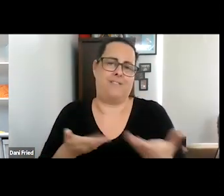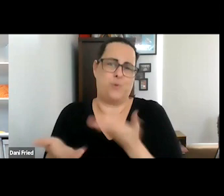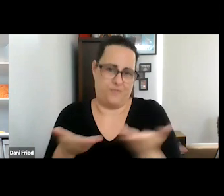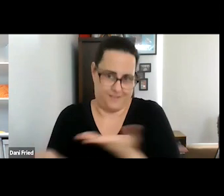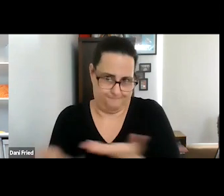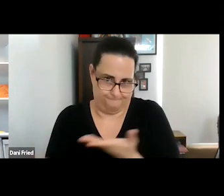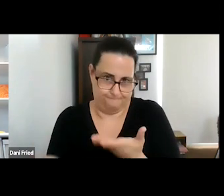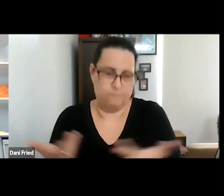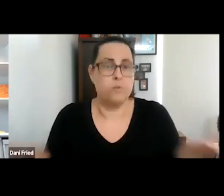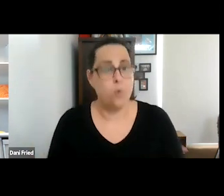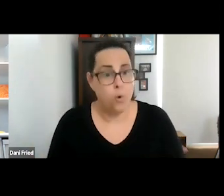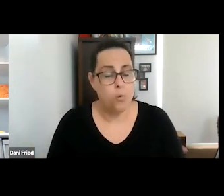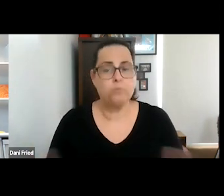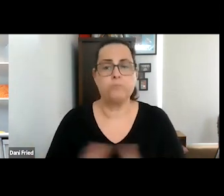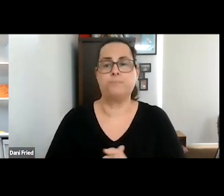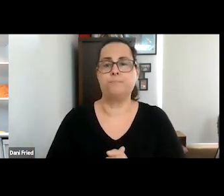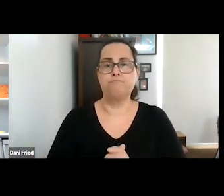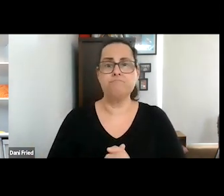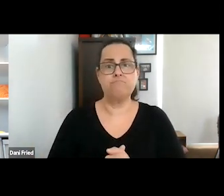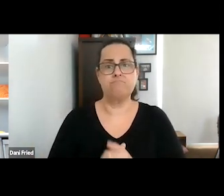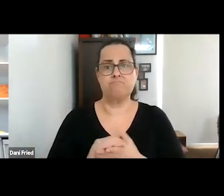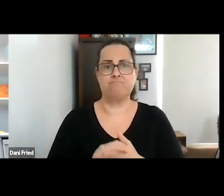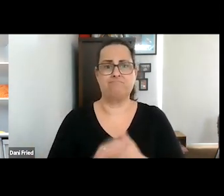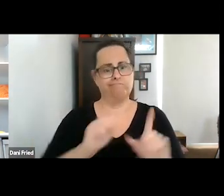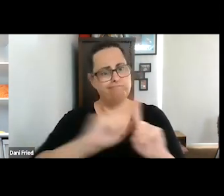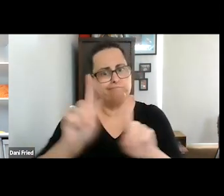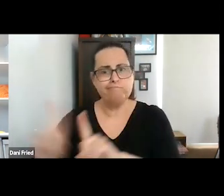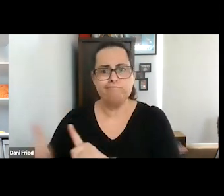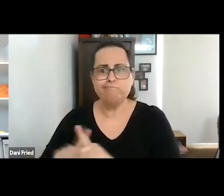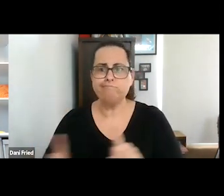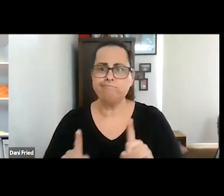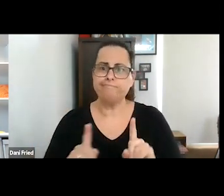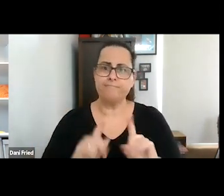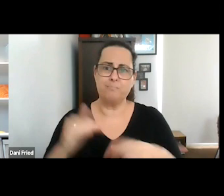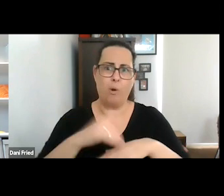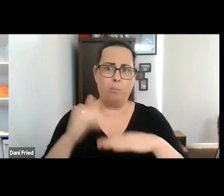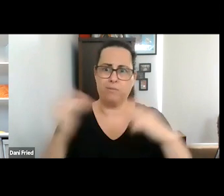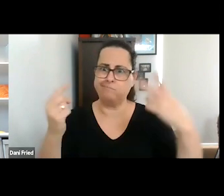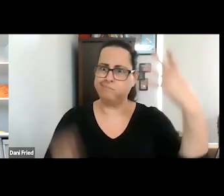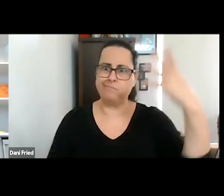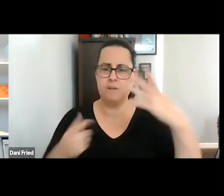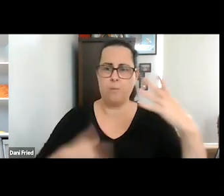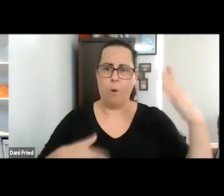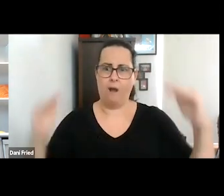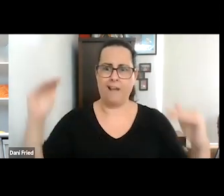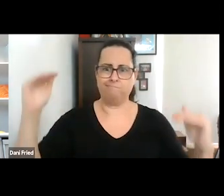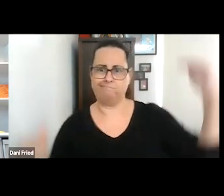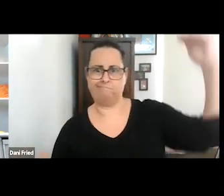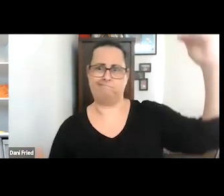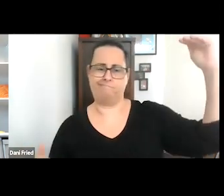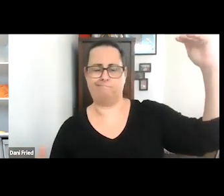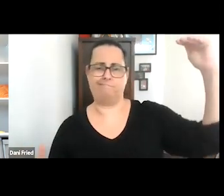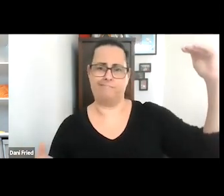And so therefore, given that there's a large range of multi-level problems contributing to this